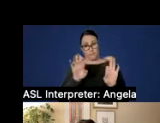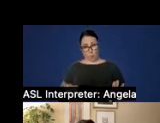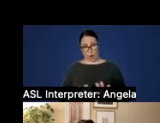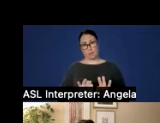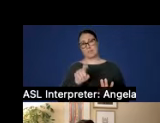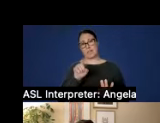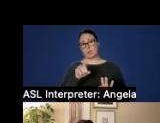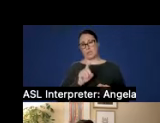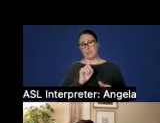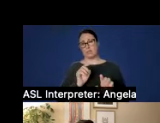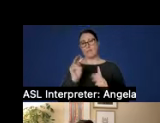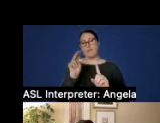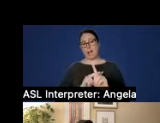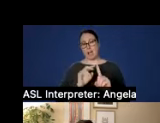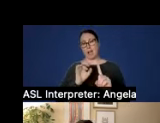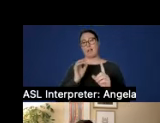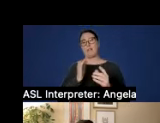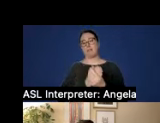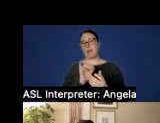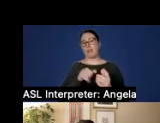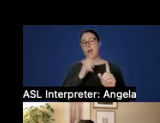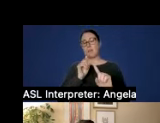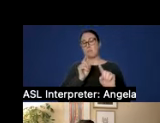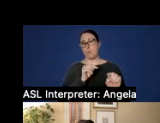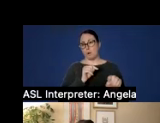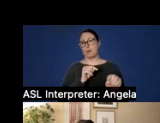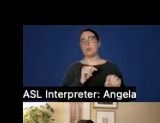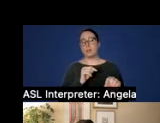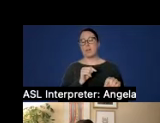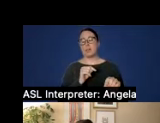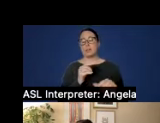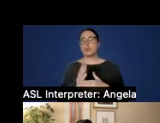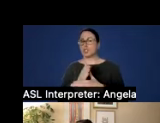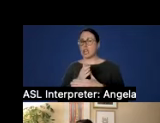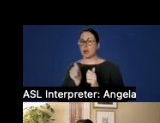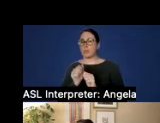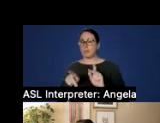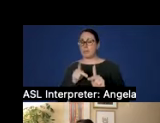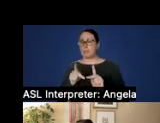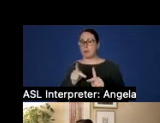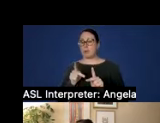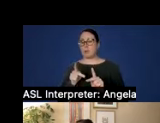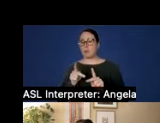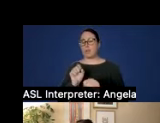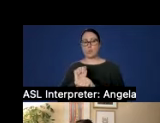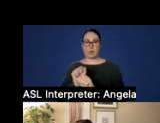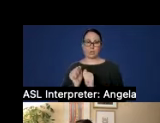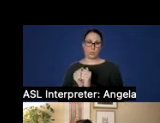to understand for yourself so that you can share with the folks that you serve what will happen once a report is